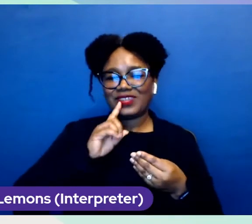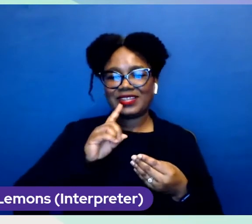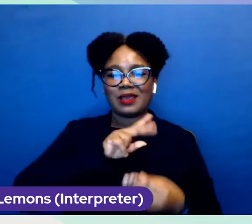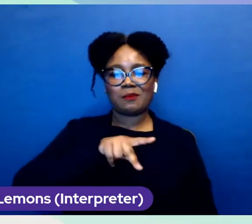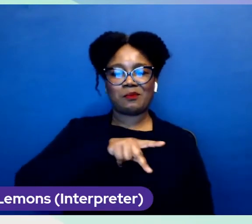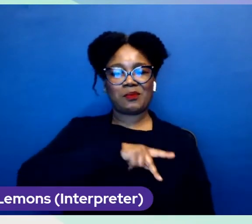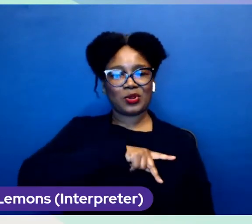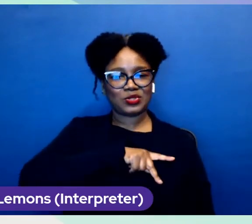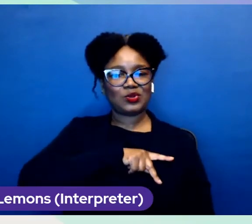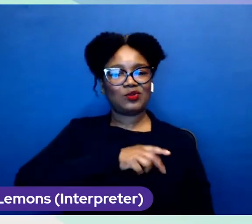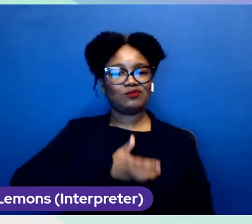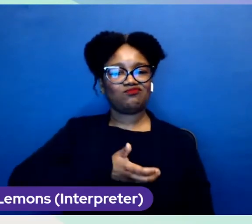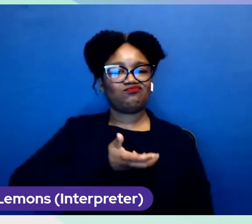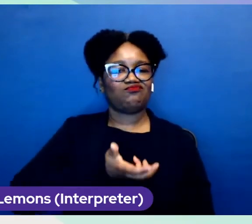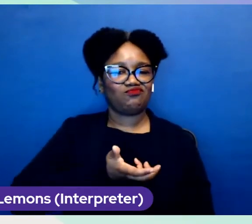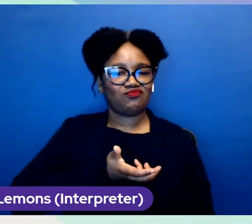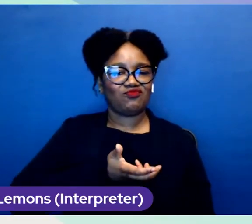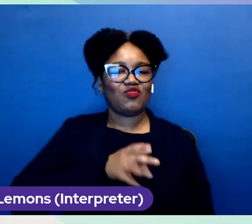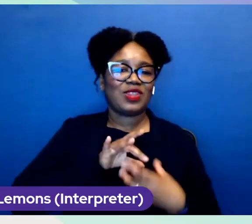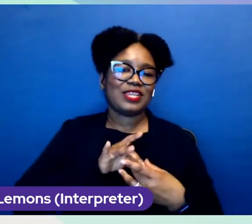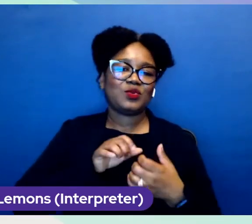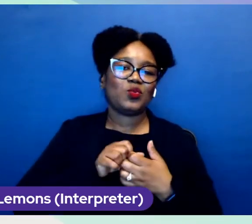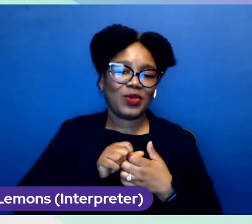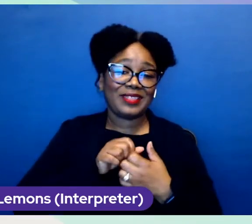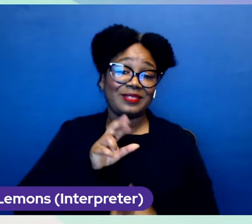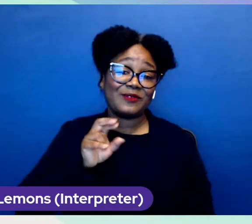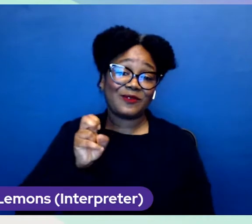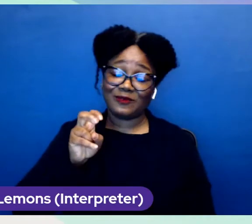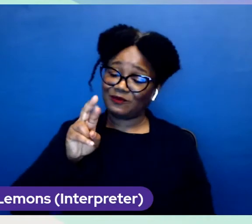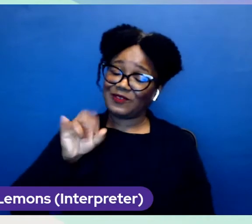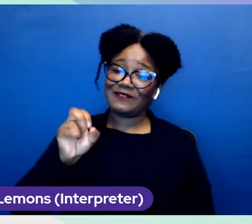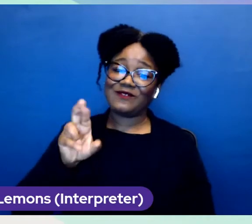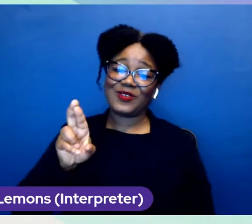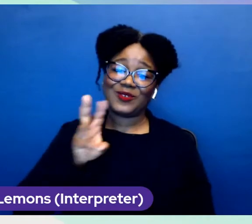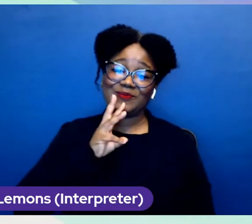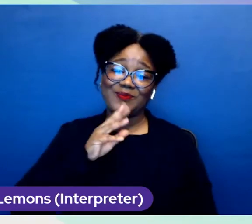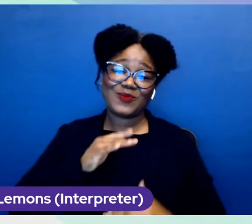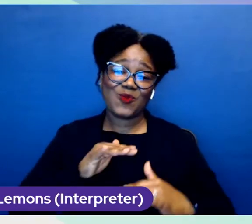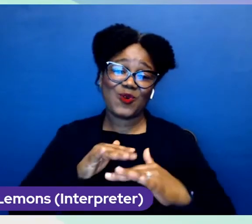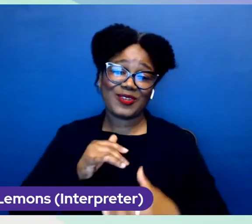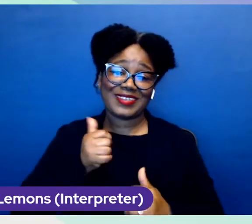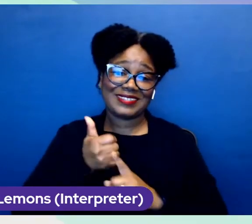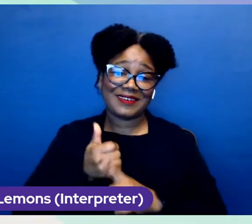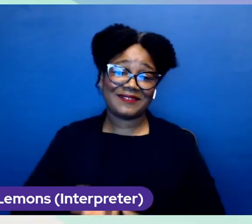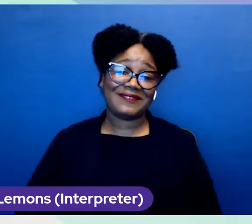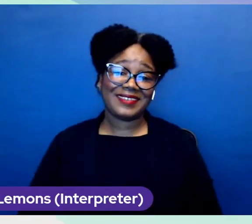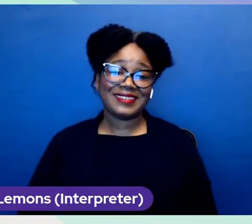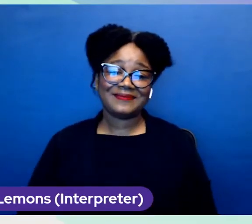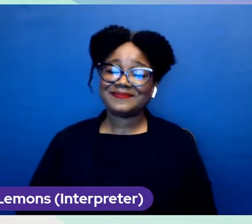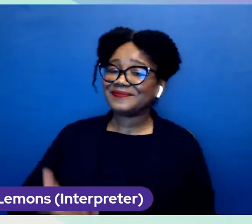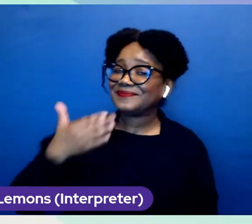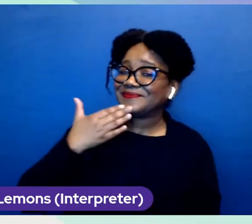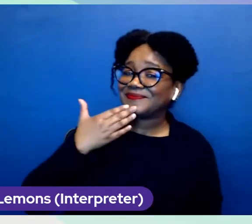a very personal relationship with the river. Thank you, Kasiva. So the song was originally written in